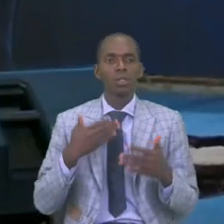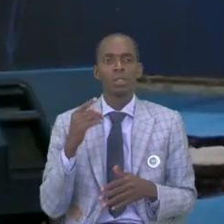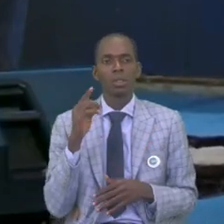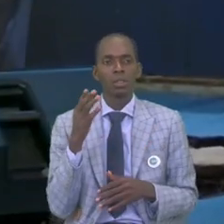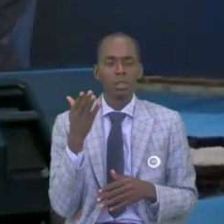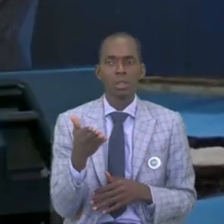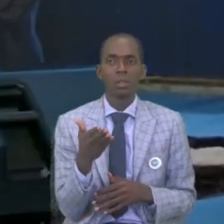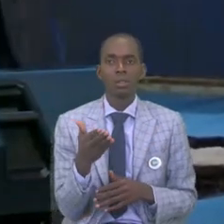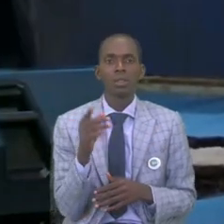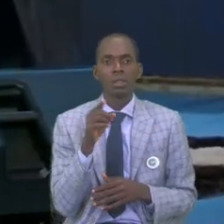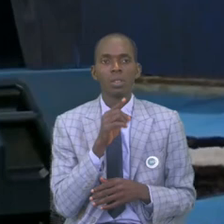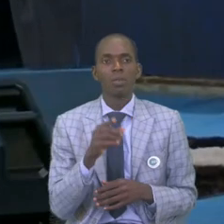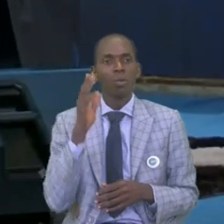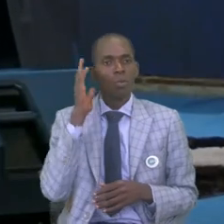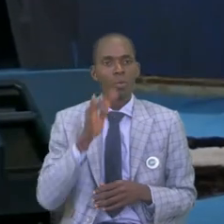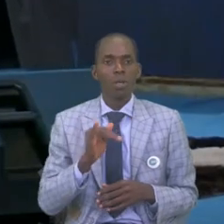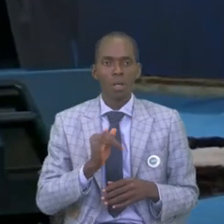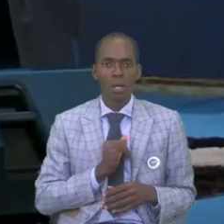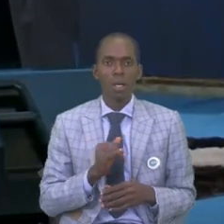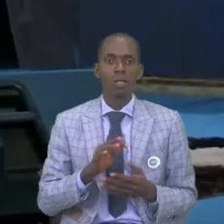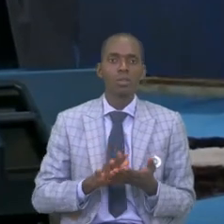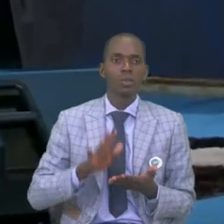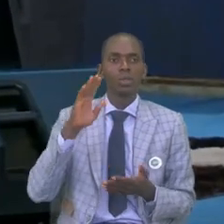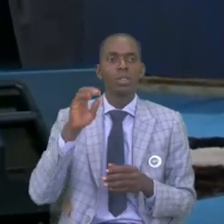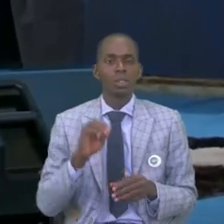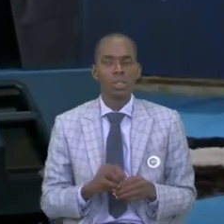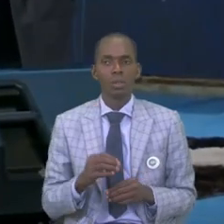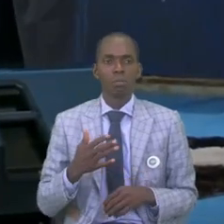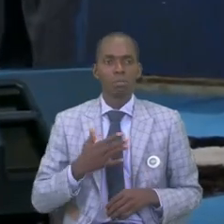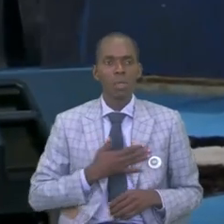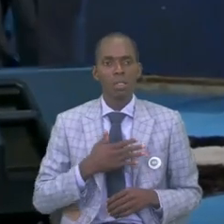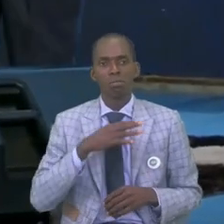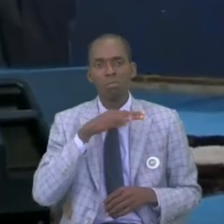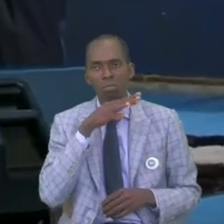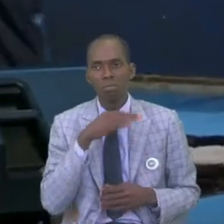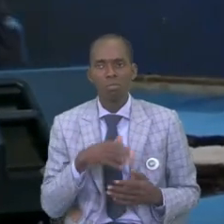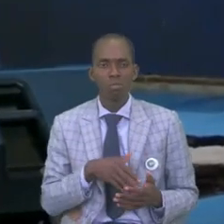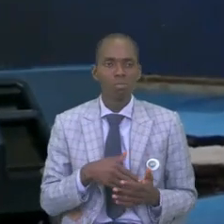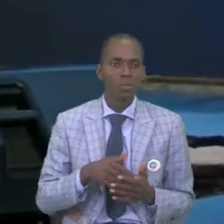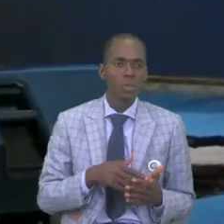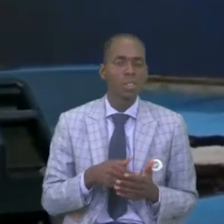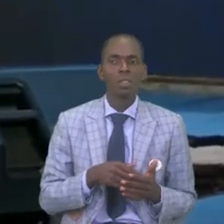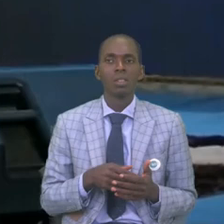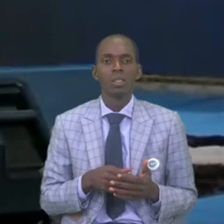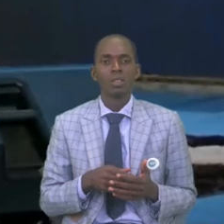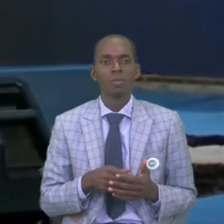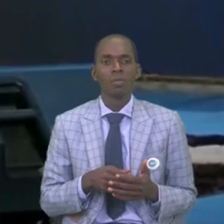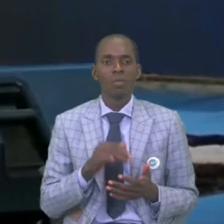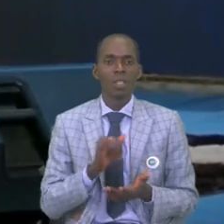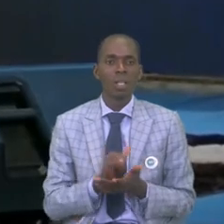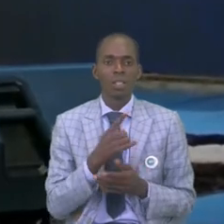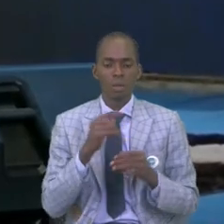I rather glory in mine infirmities and the natural deficiencies. It says that